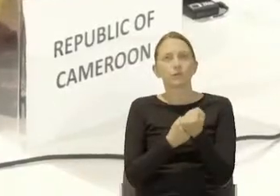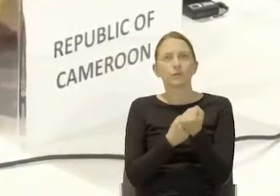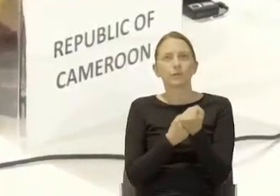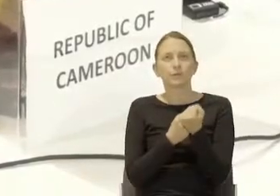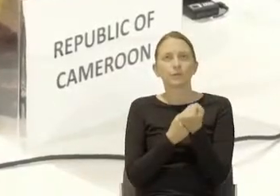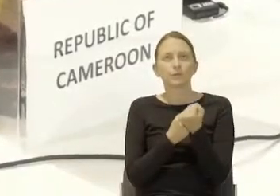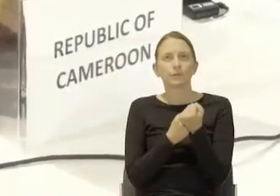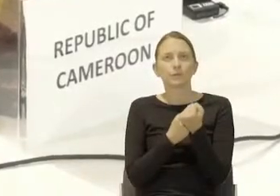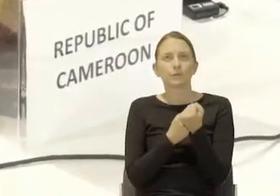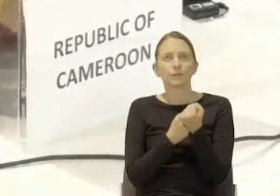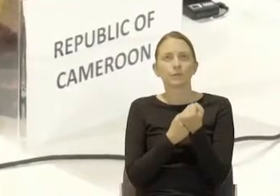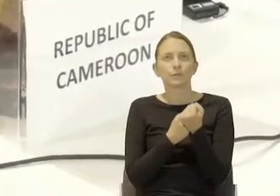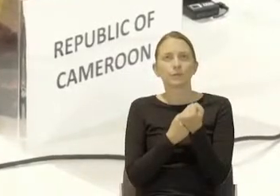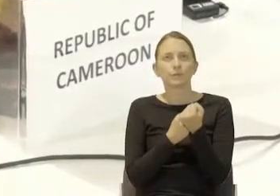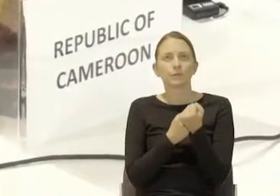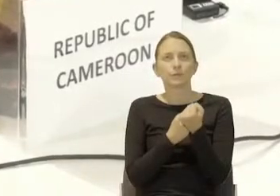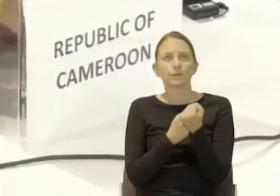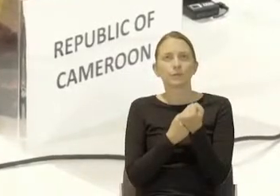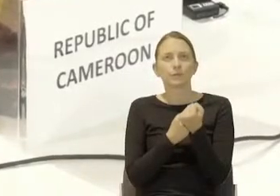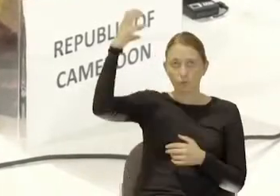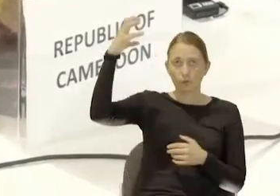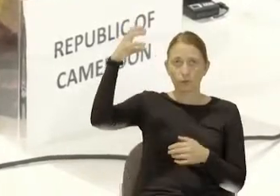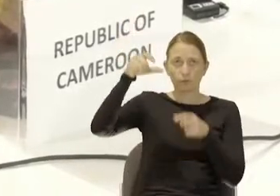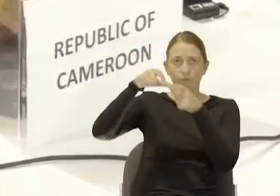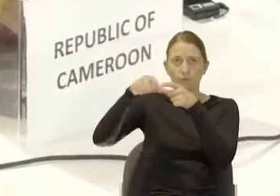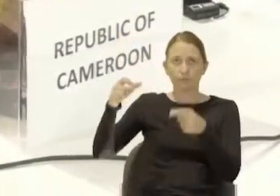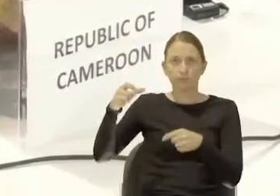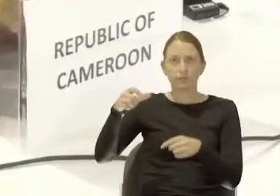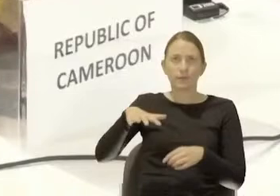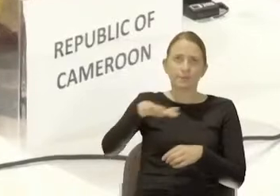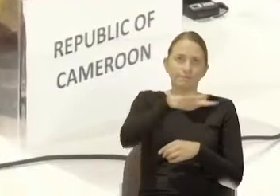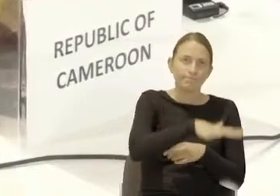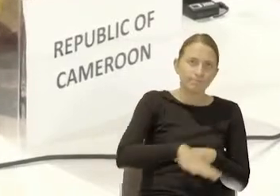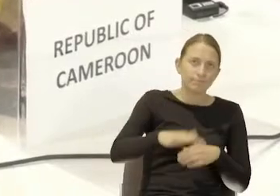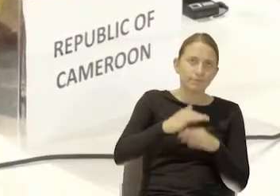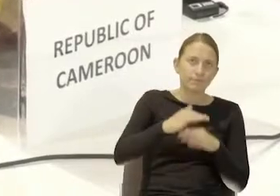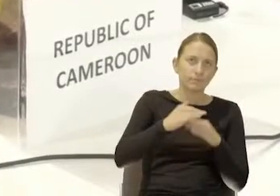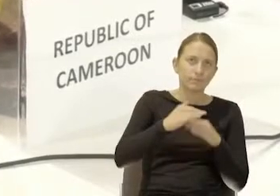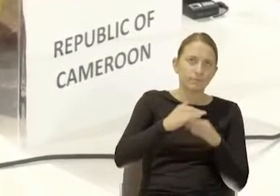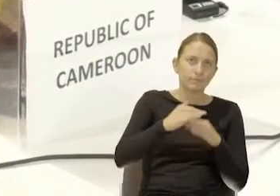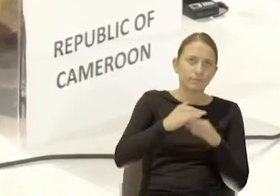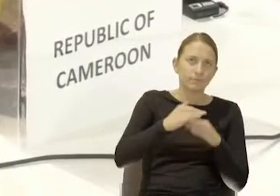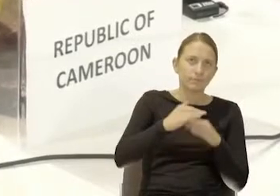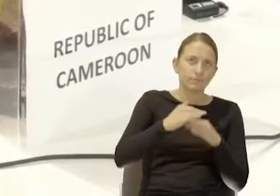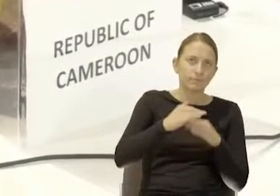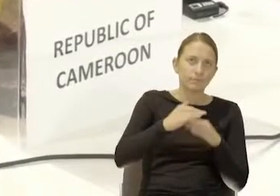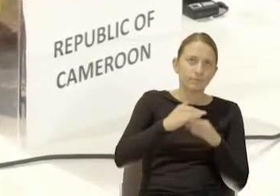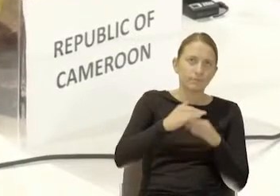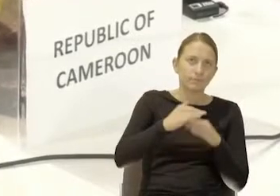Therefore, we provide support both for the national and local governments.